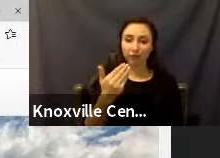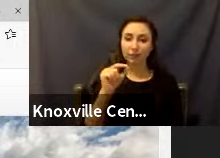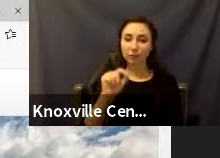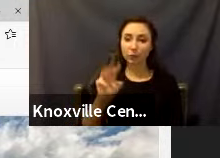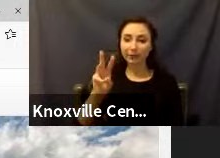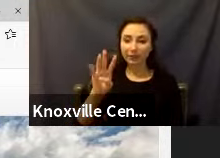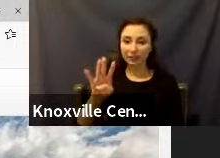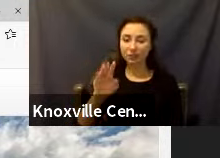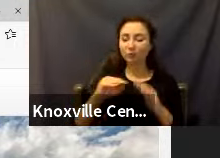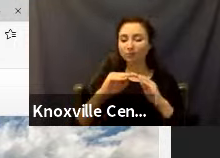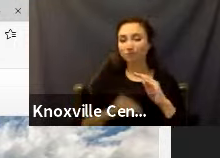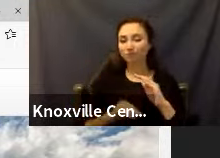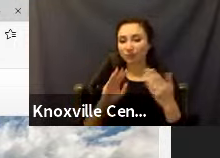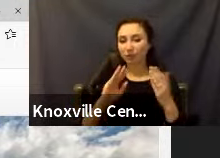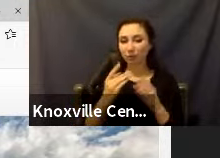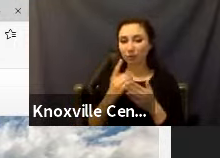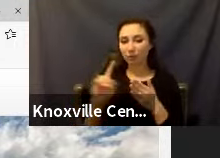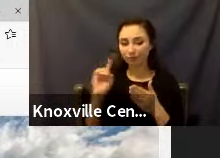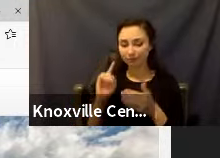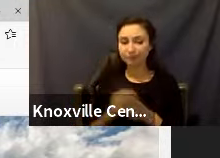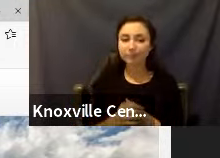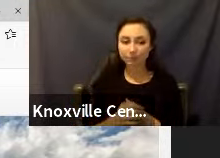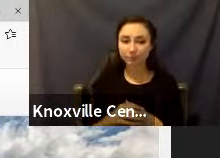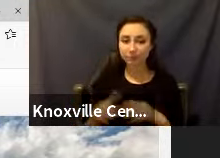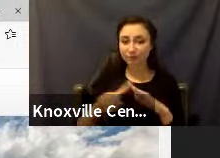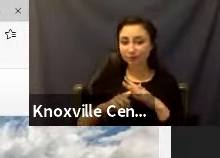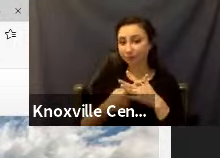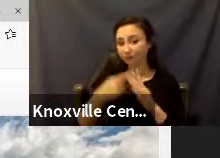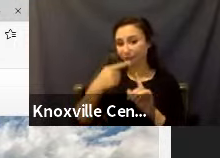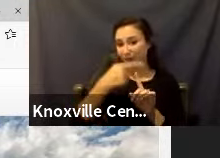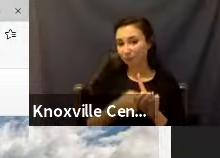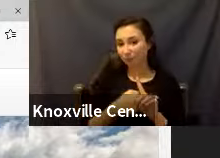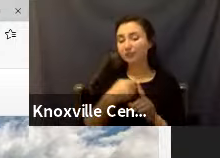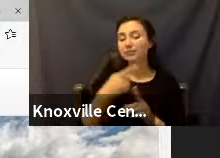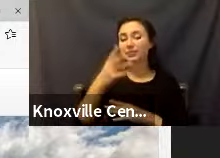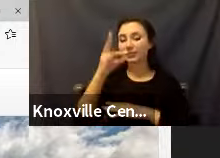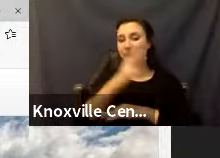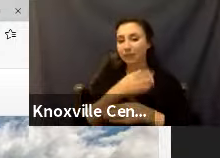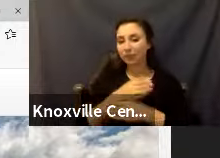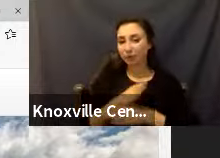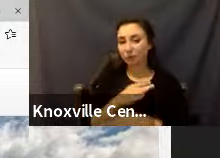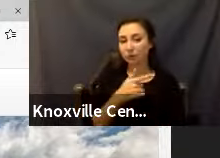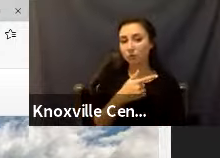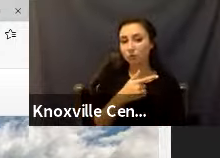well. For some context, at the beginning of the month, the 7-day average was 23%.